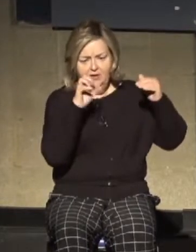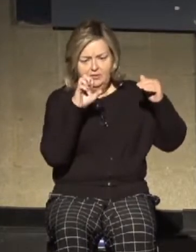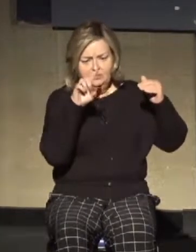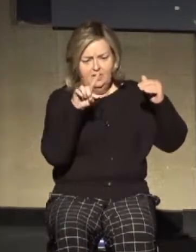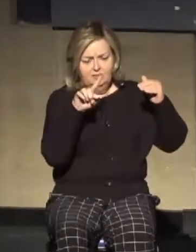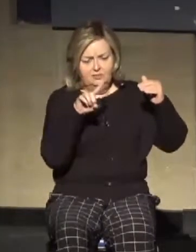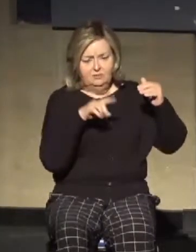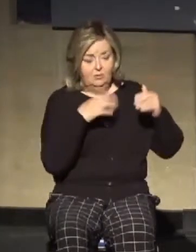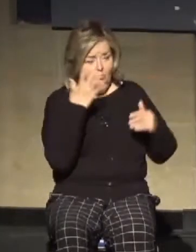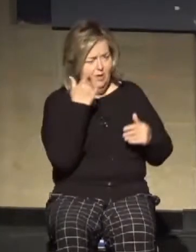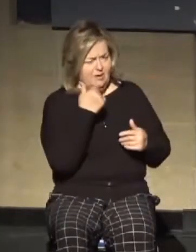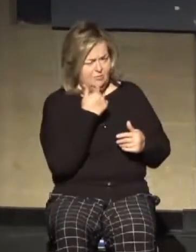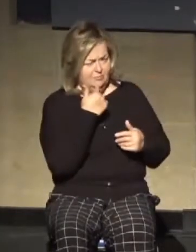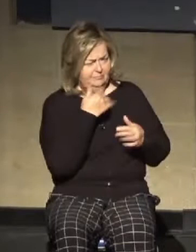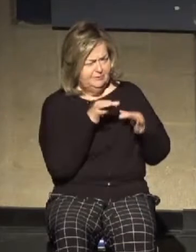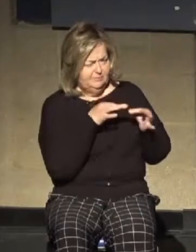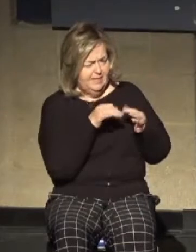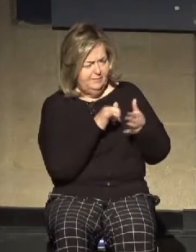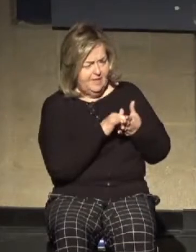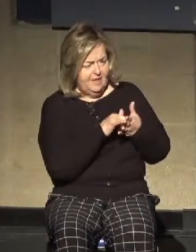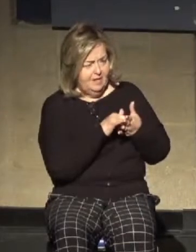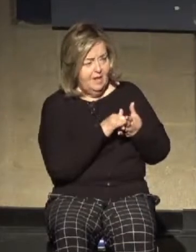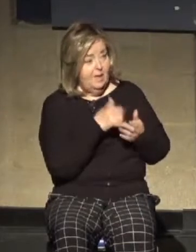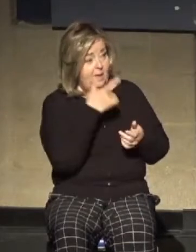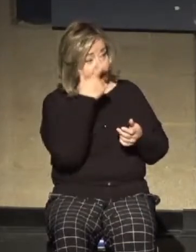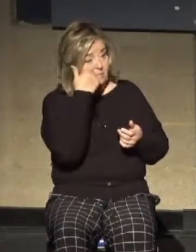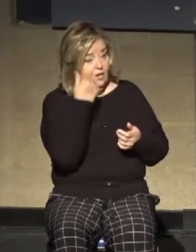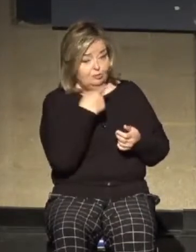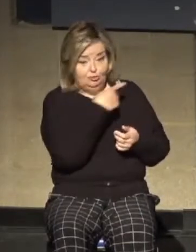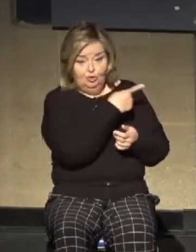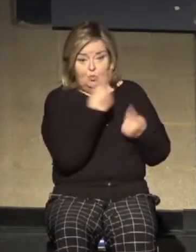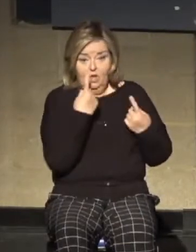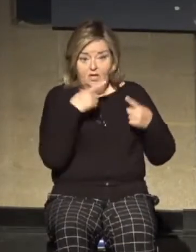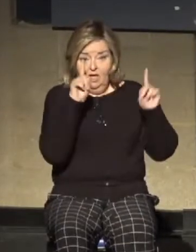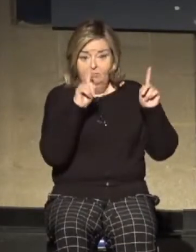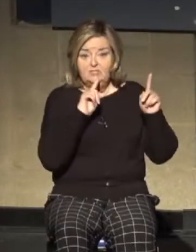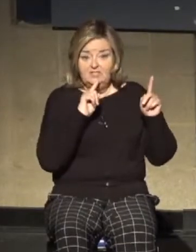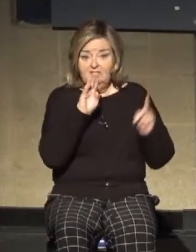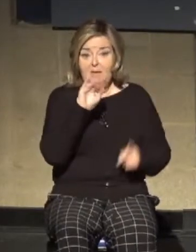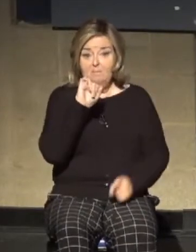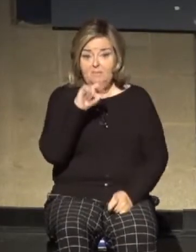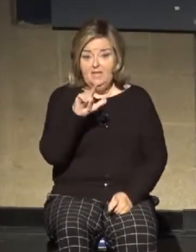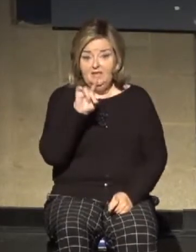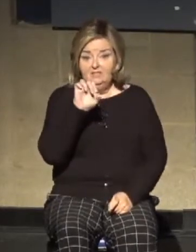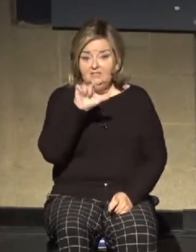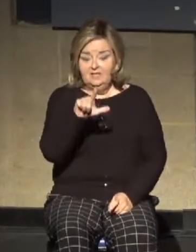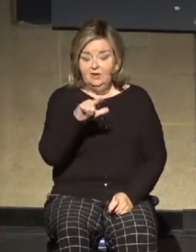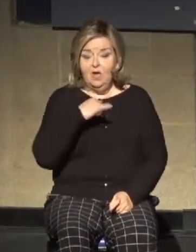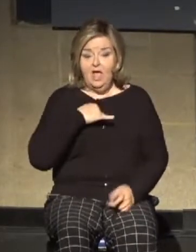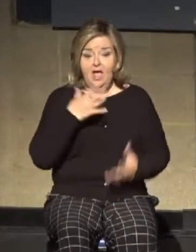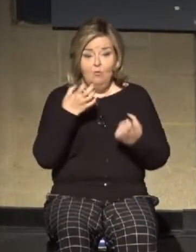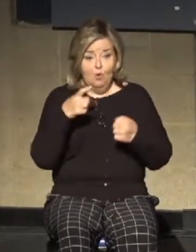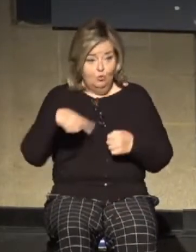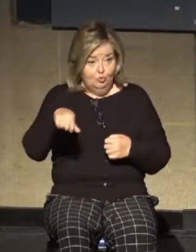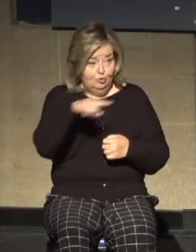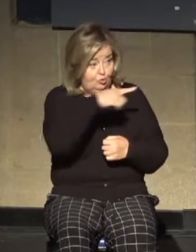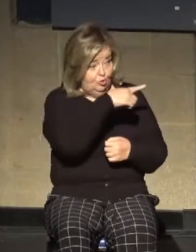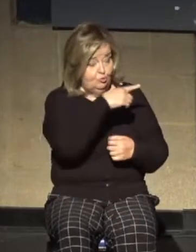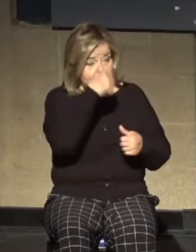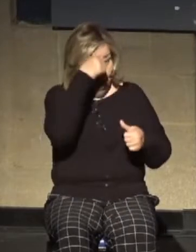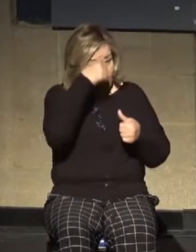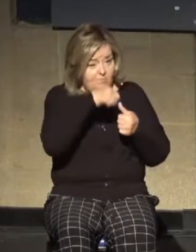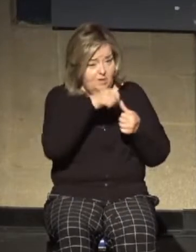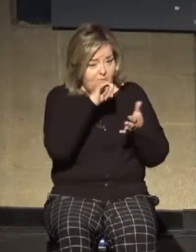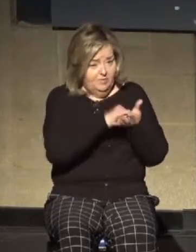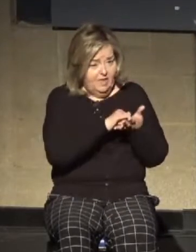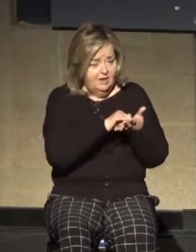telling you this? Because what you have accomplished is a big deal. I want you to remember that, and I